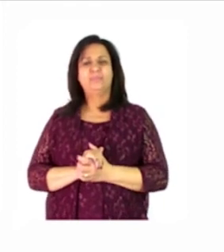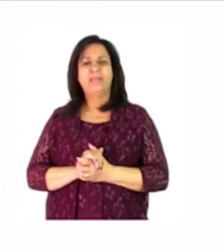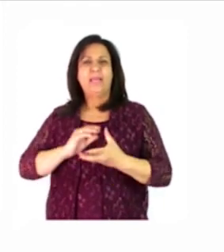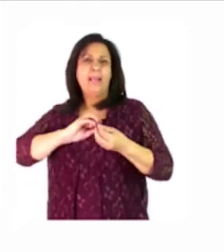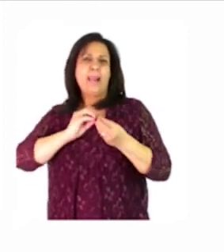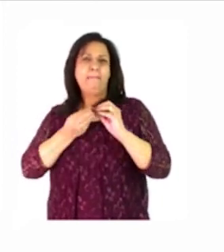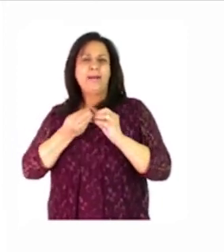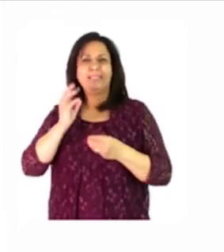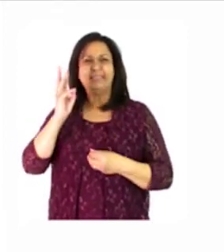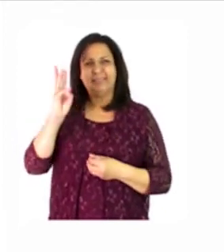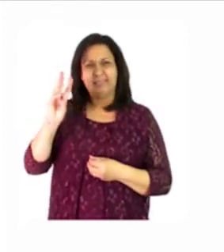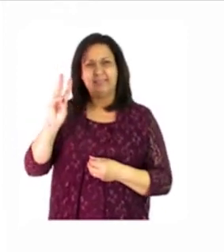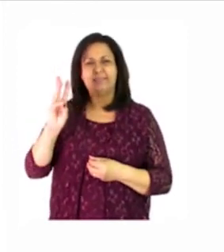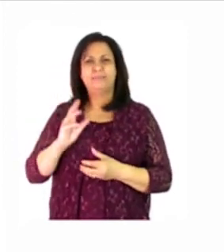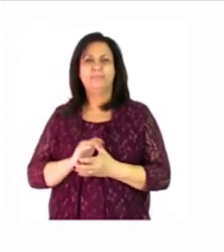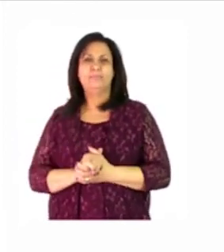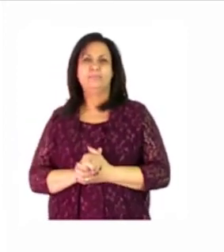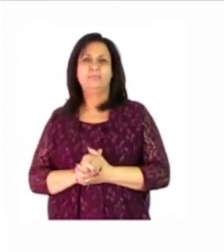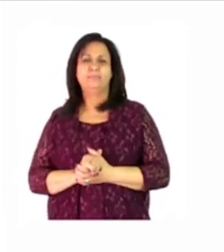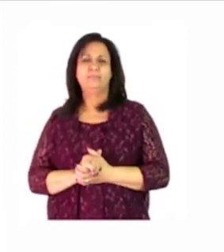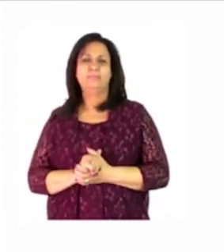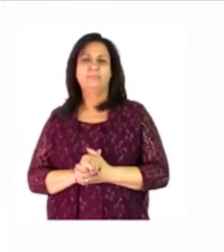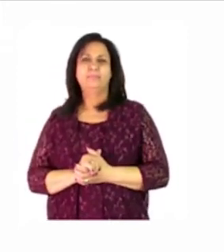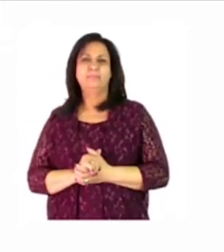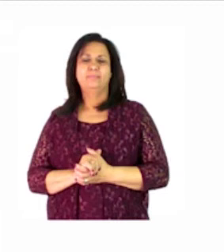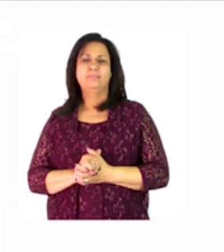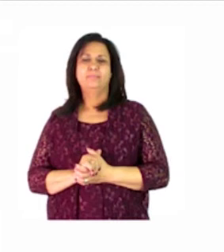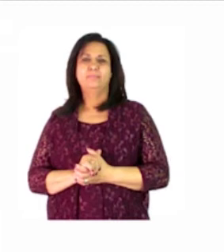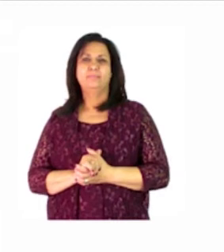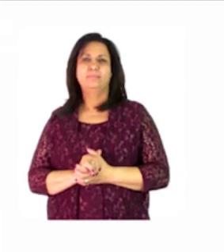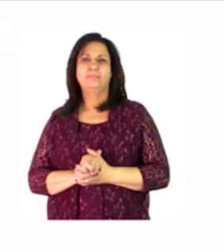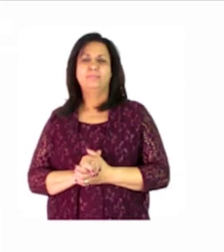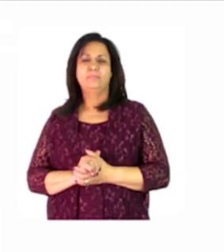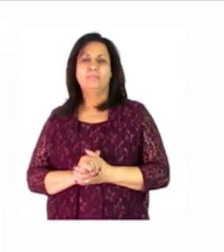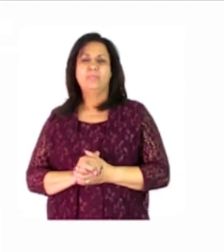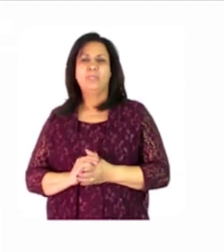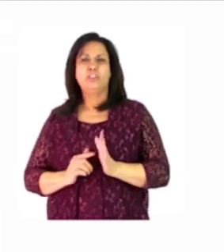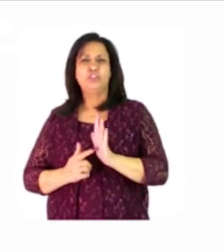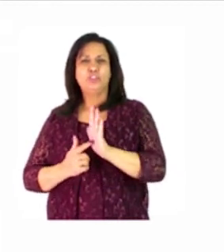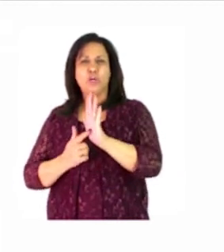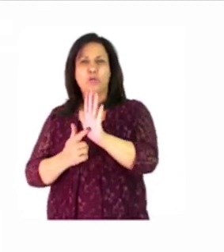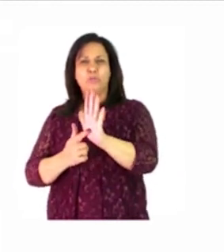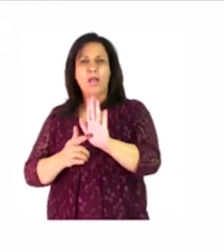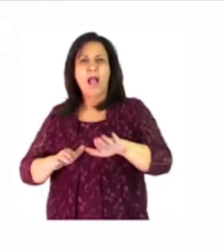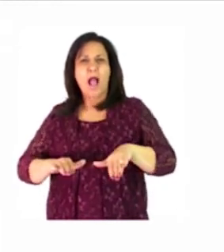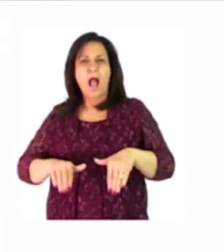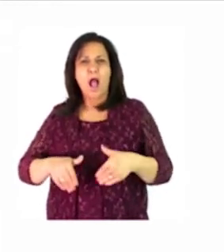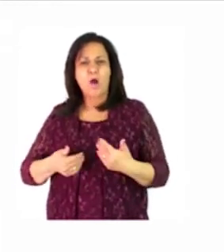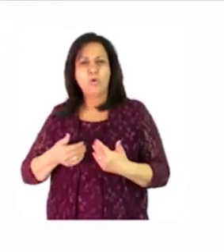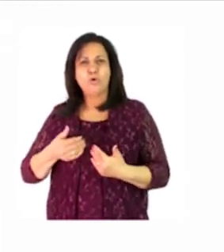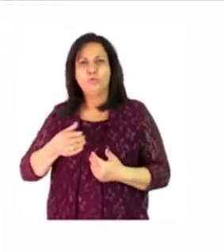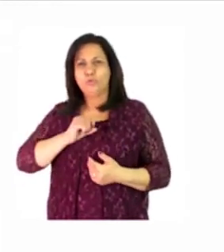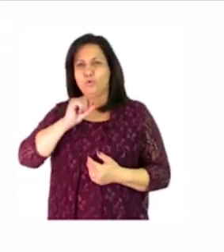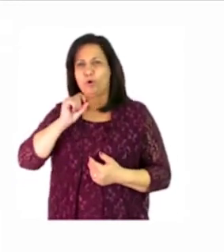number 6. And on number 6, it shows us exactly how we are supposed to